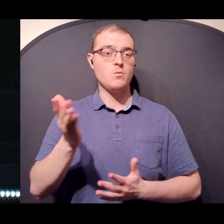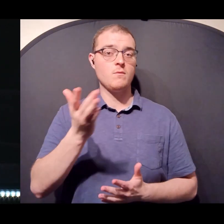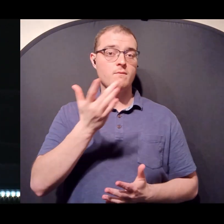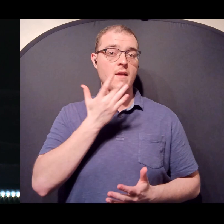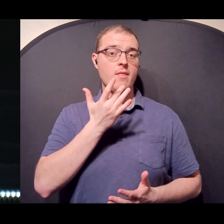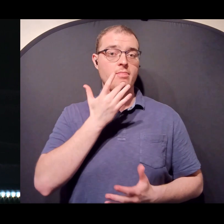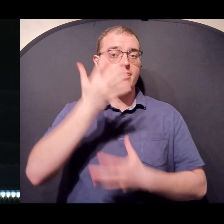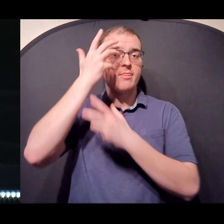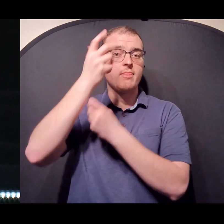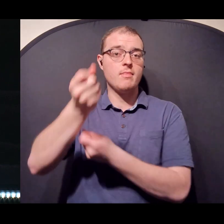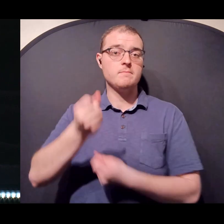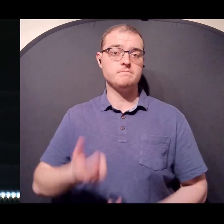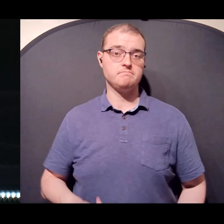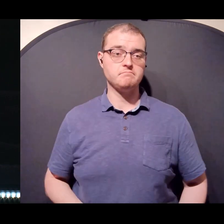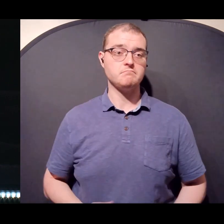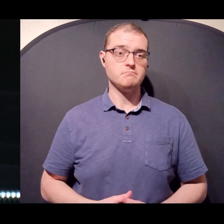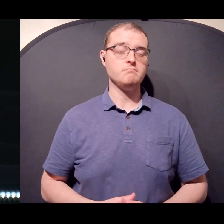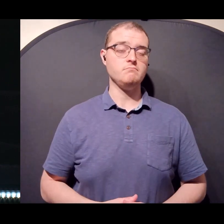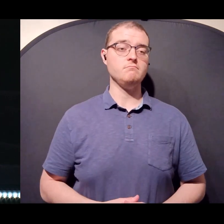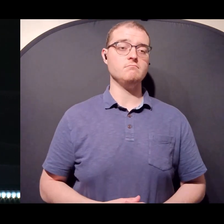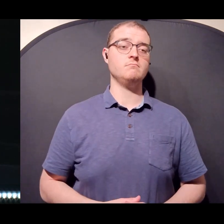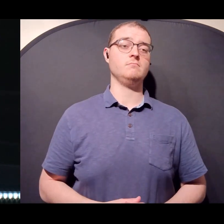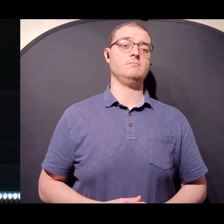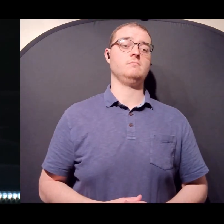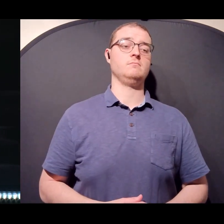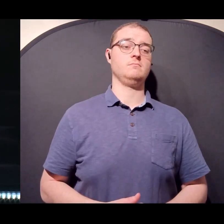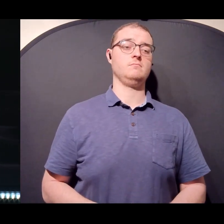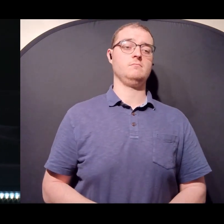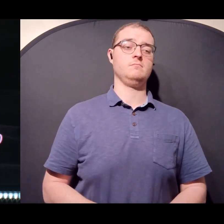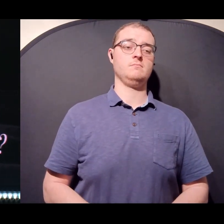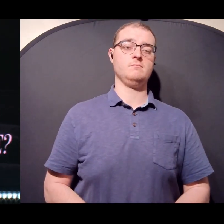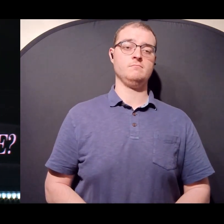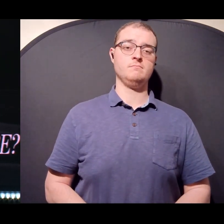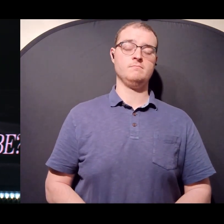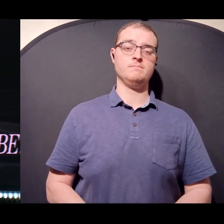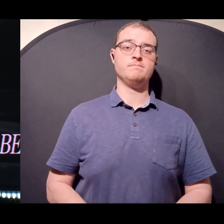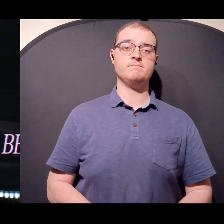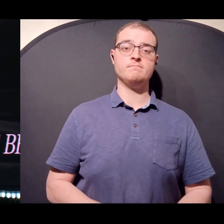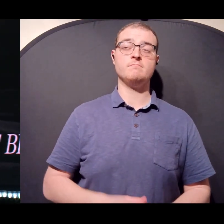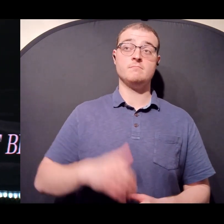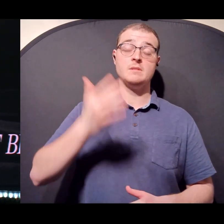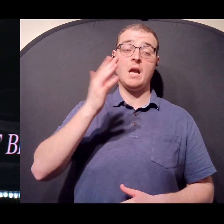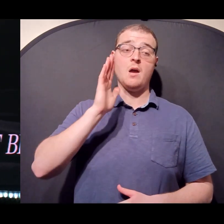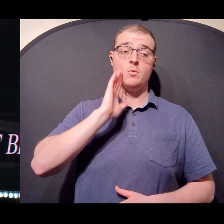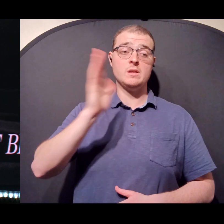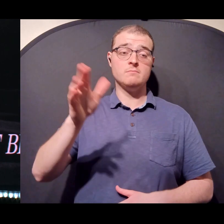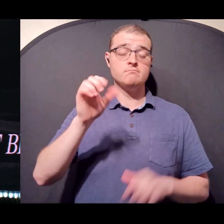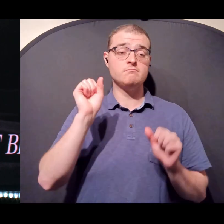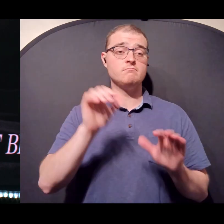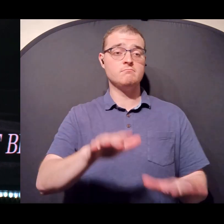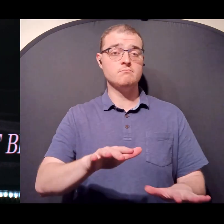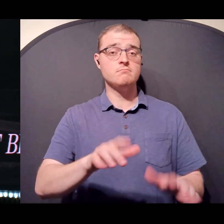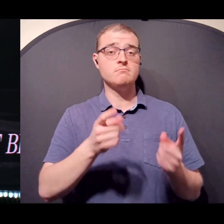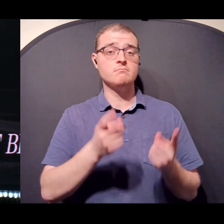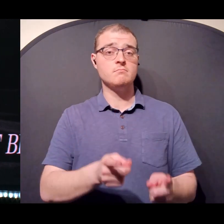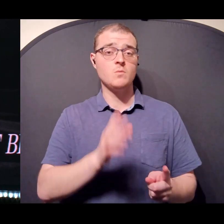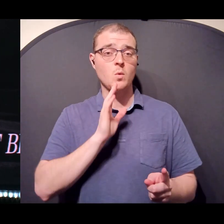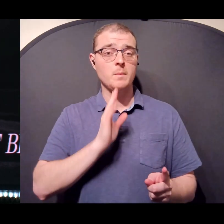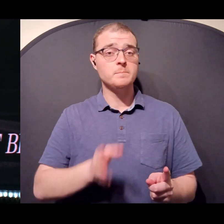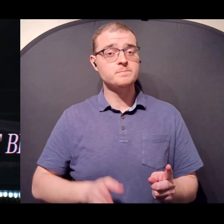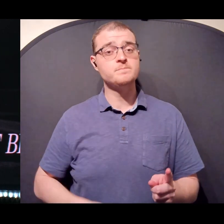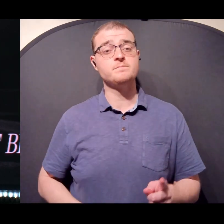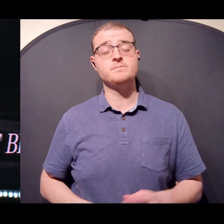That's what he does. He comes through.